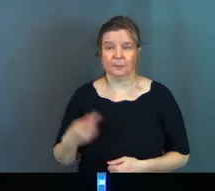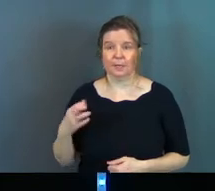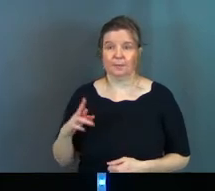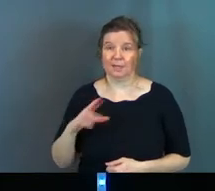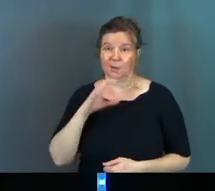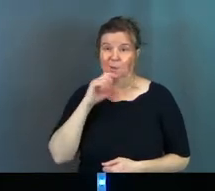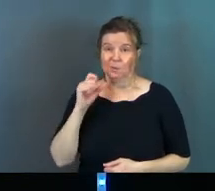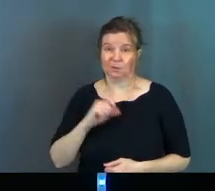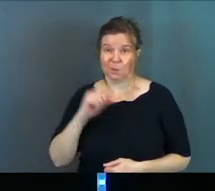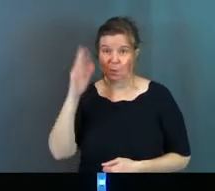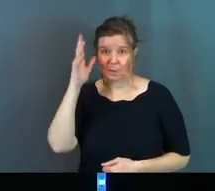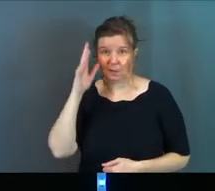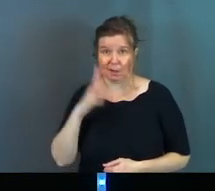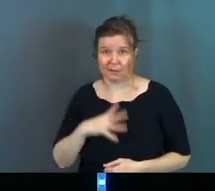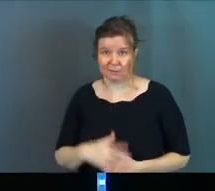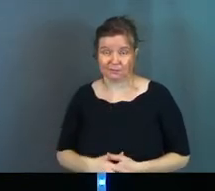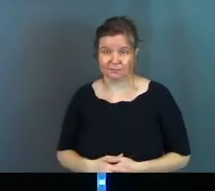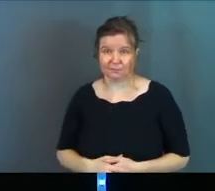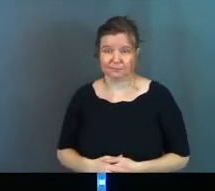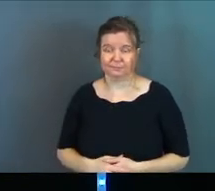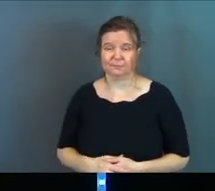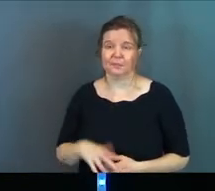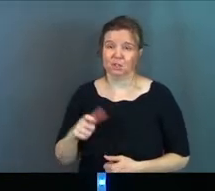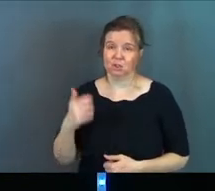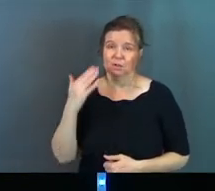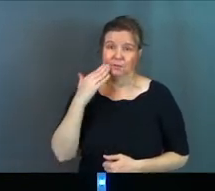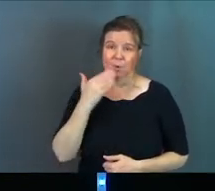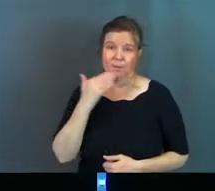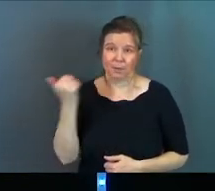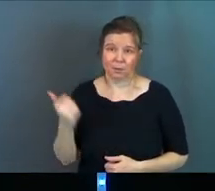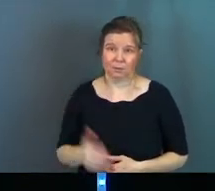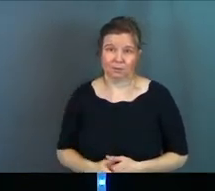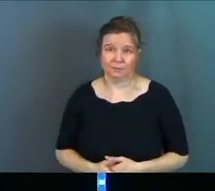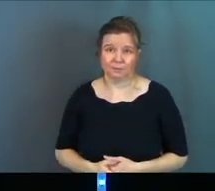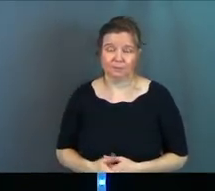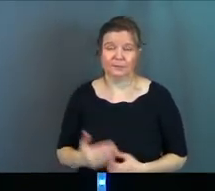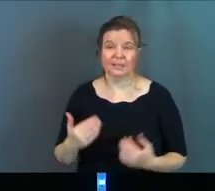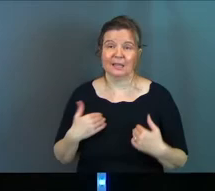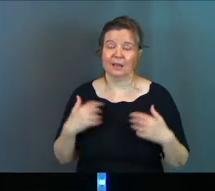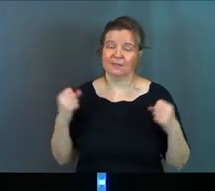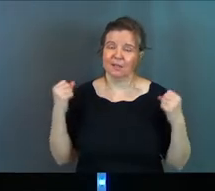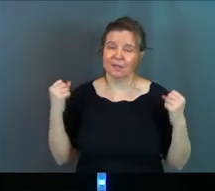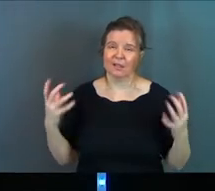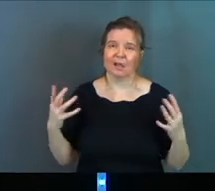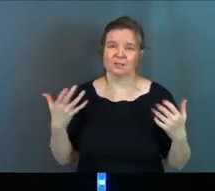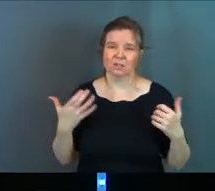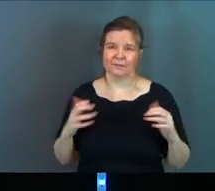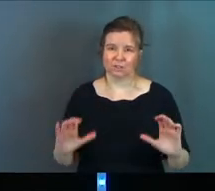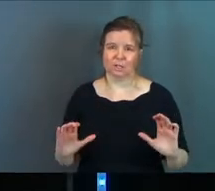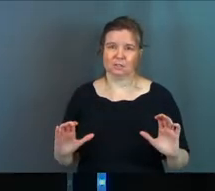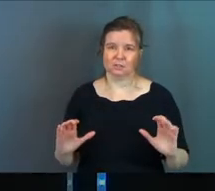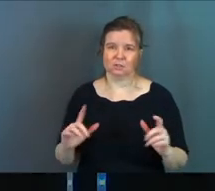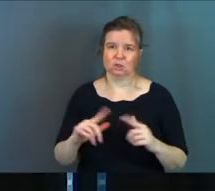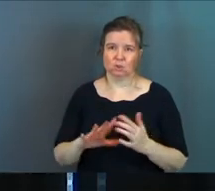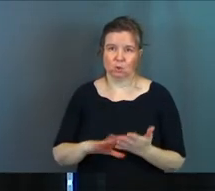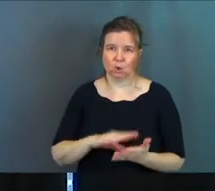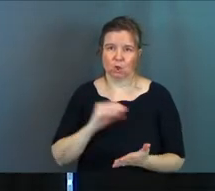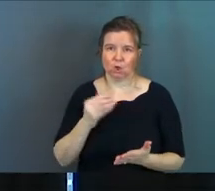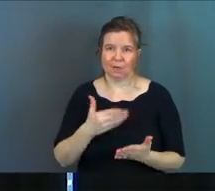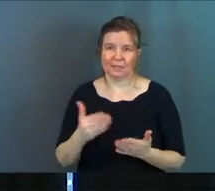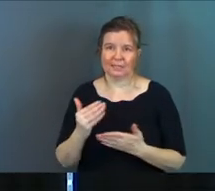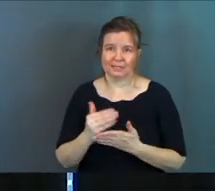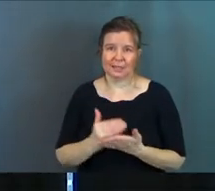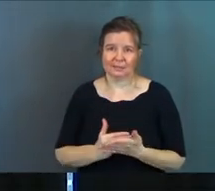Peter was an old guy. He should have known better. He had lots of chances to learn